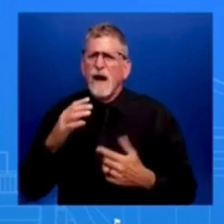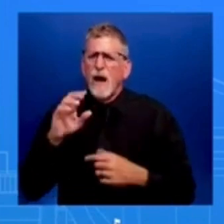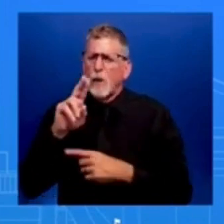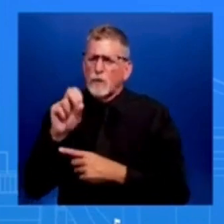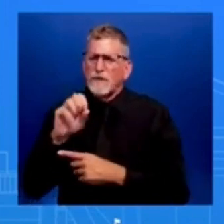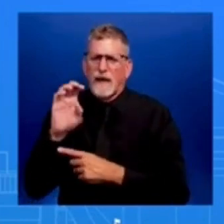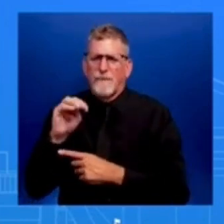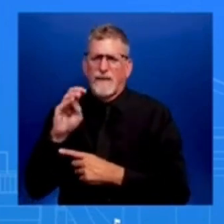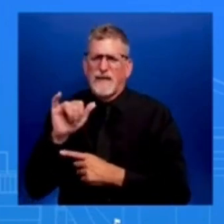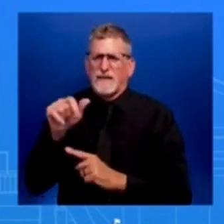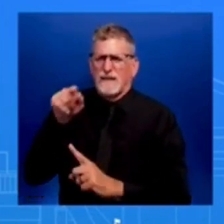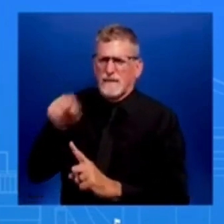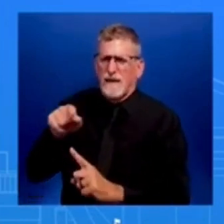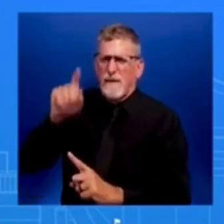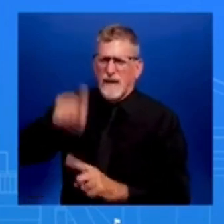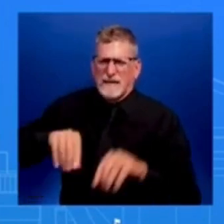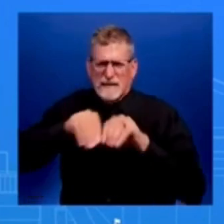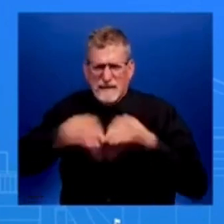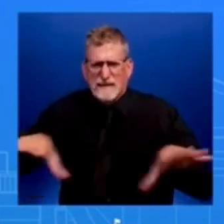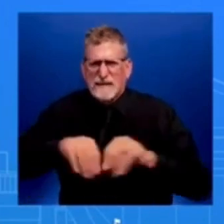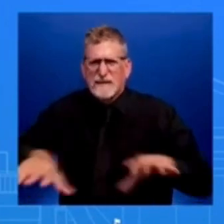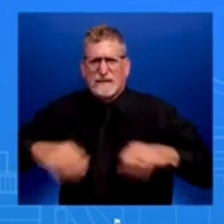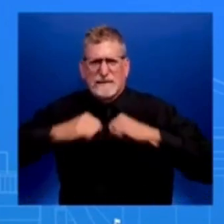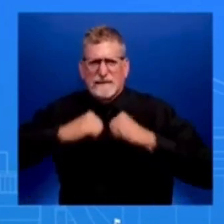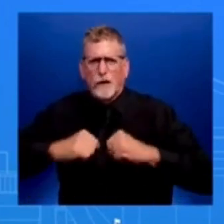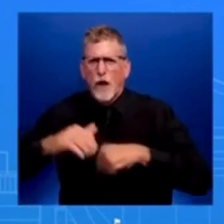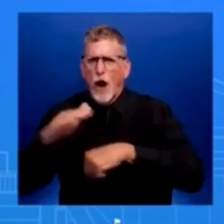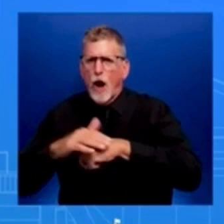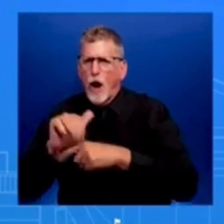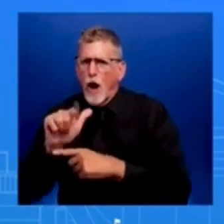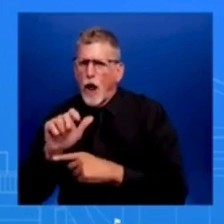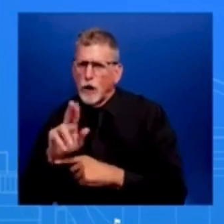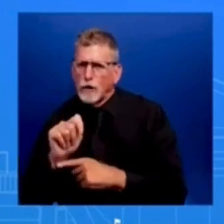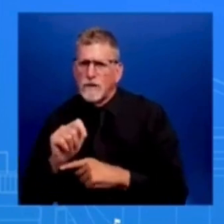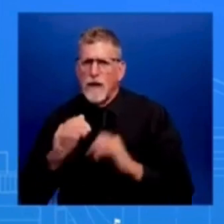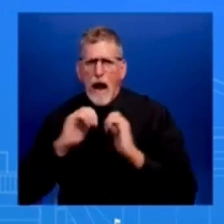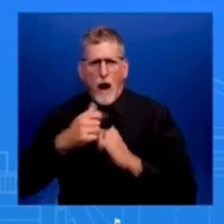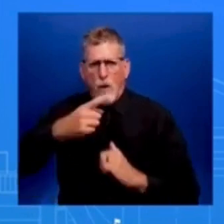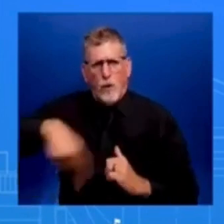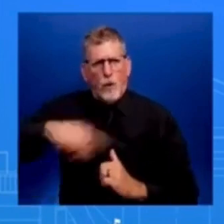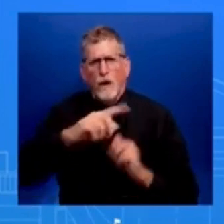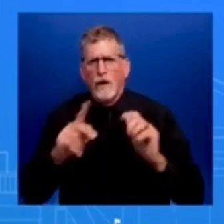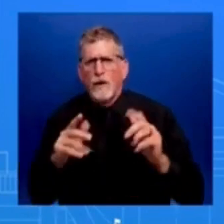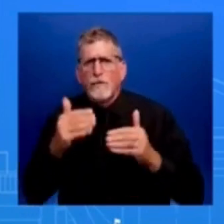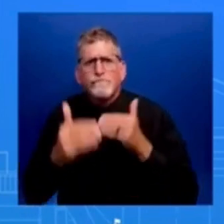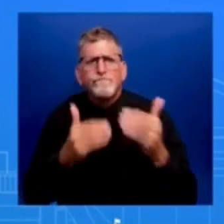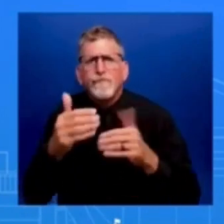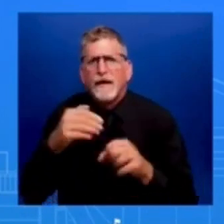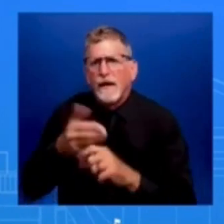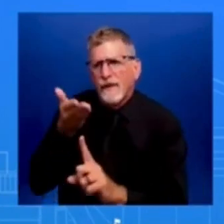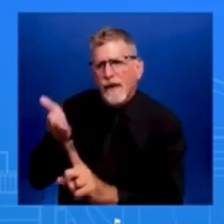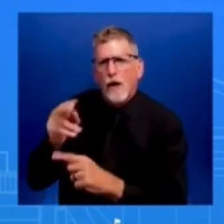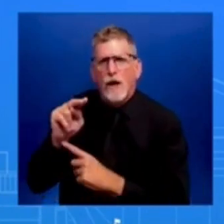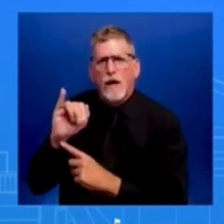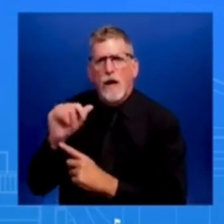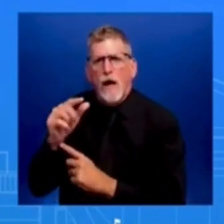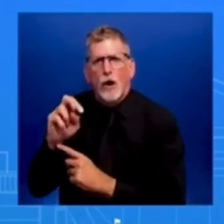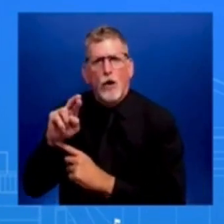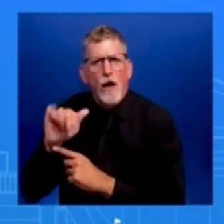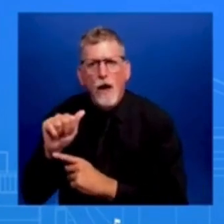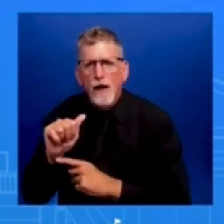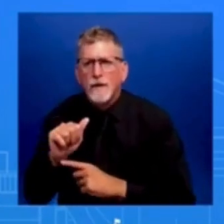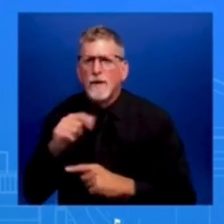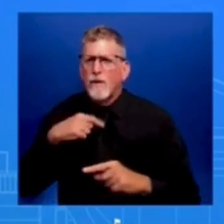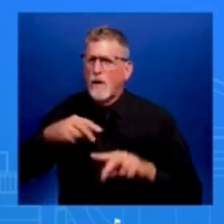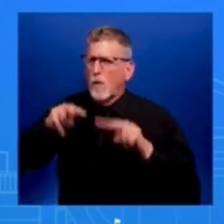all Americans who are there and how they should move forward. And so we'll continue to keep a close eye on what's going on there. And one more question. How